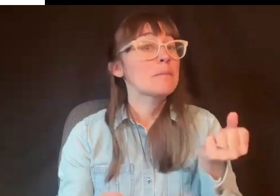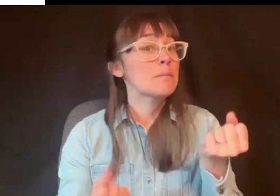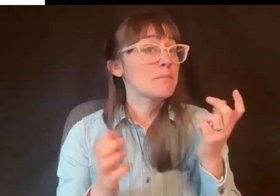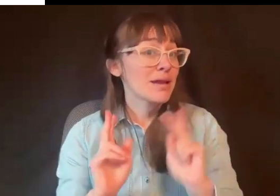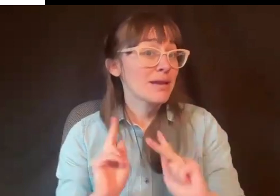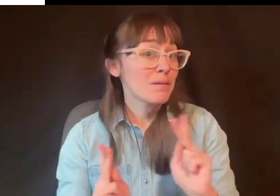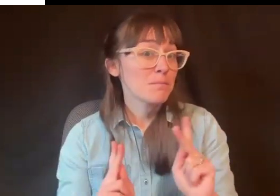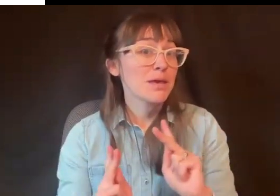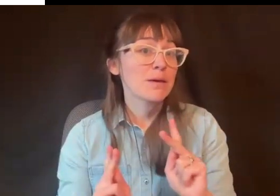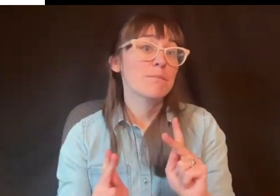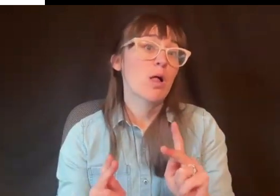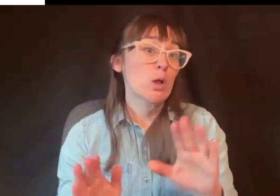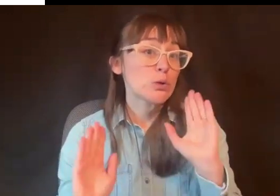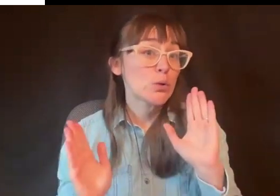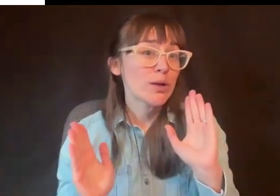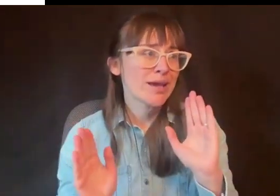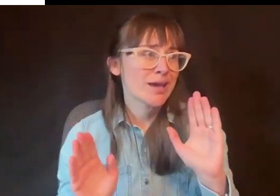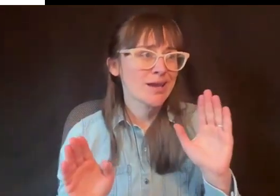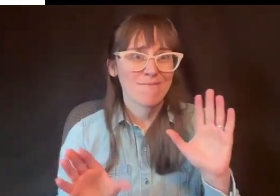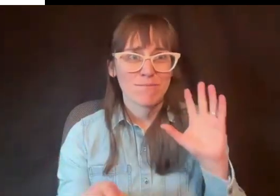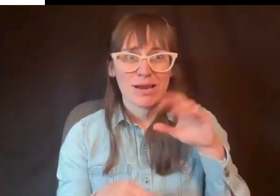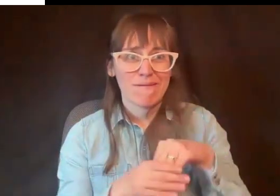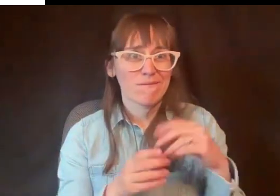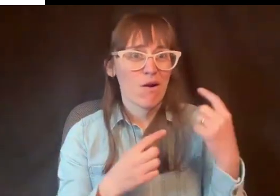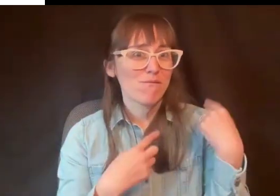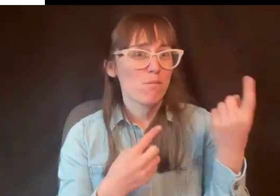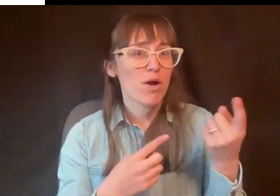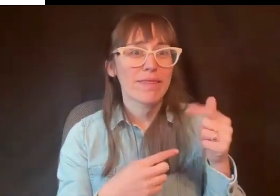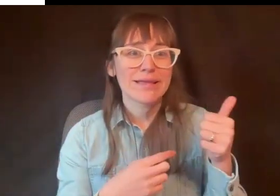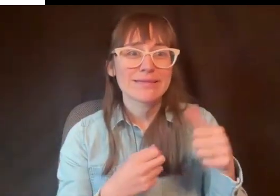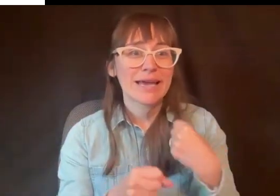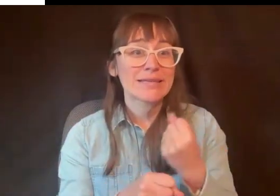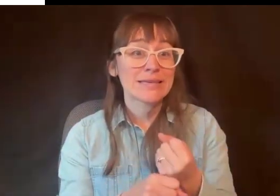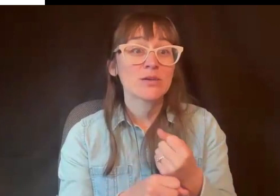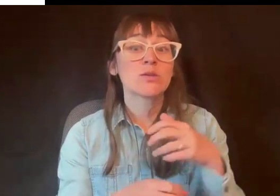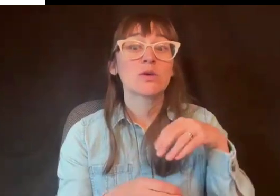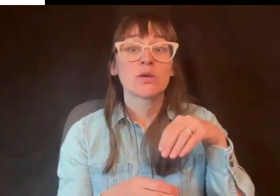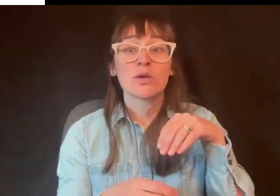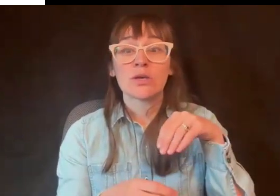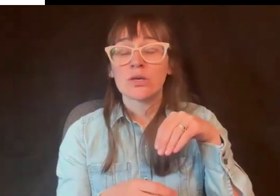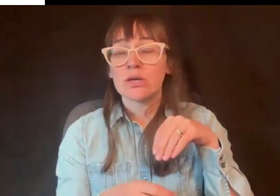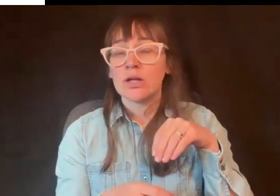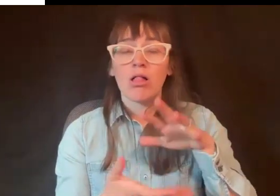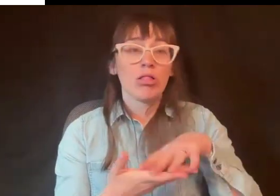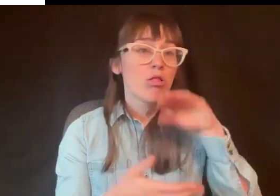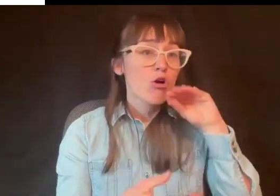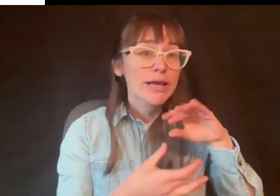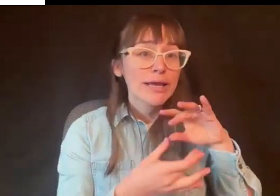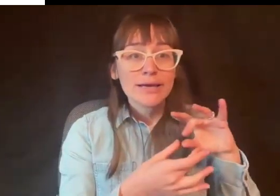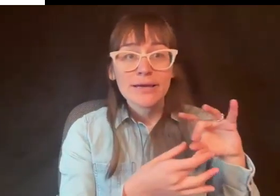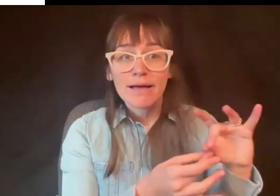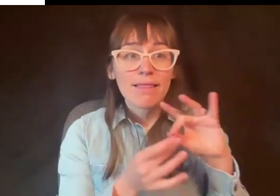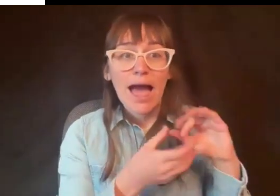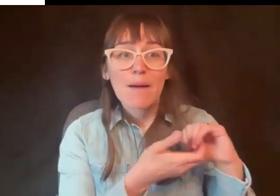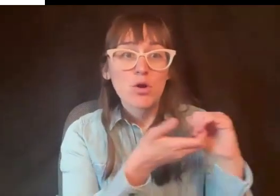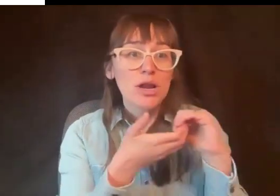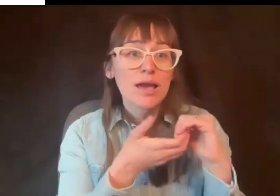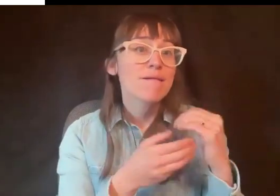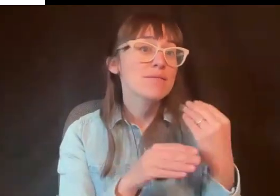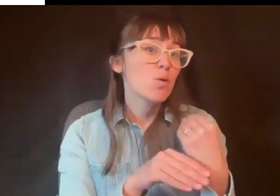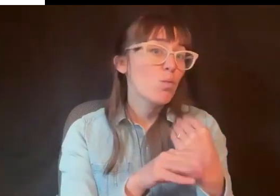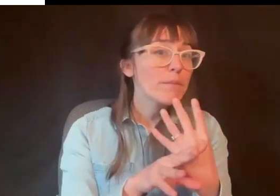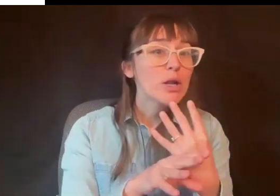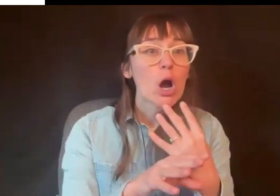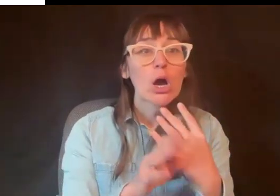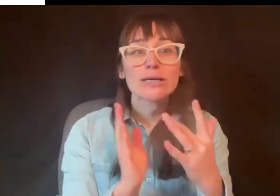webinar have been doing this work for more than a decade, including with the support from ACL through learning collaboratives, webinars, technical assistance materials,